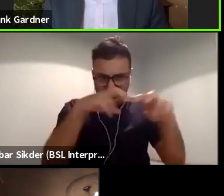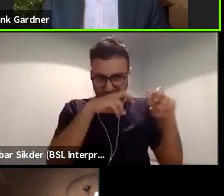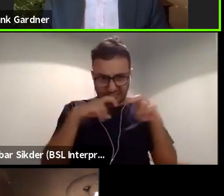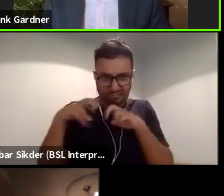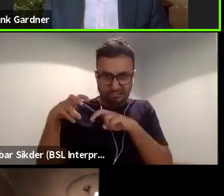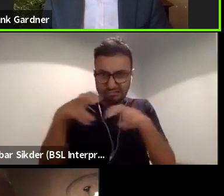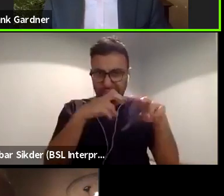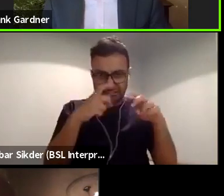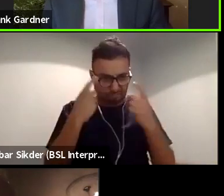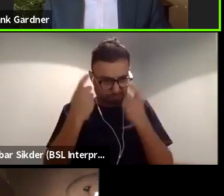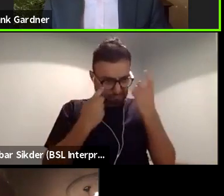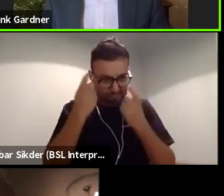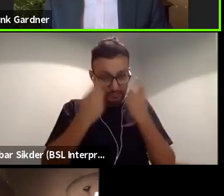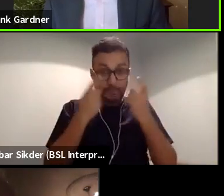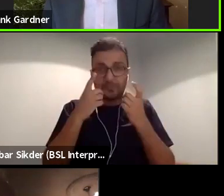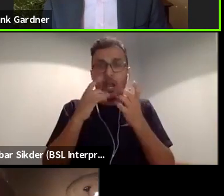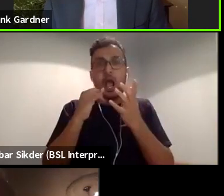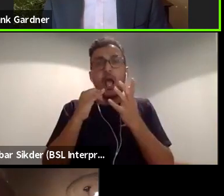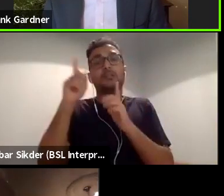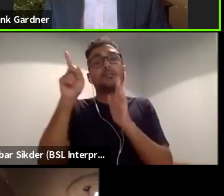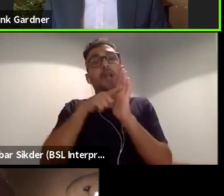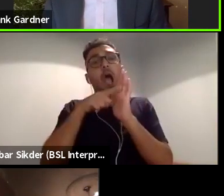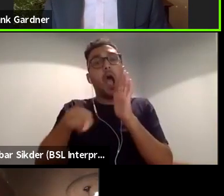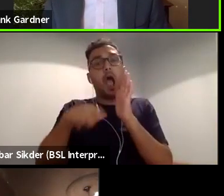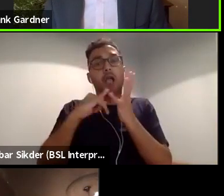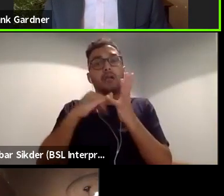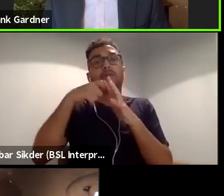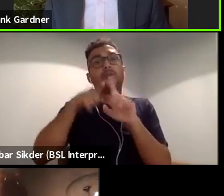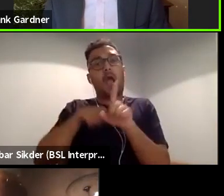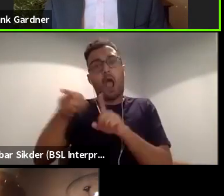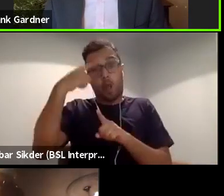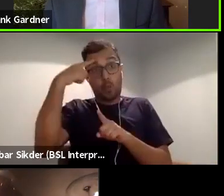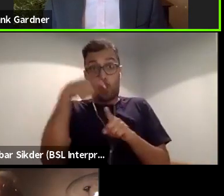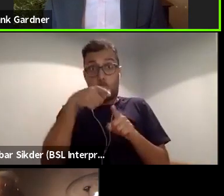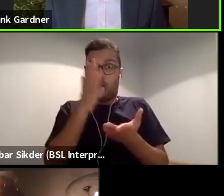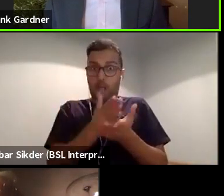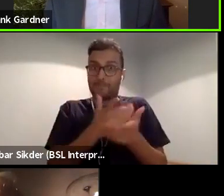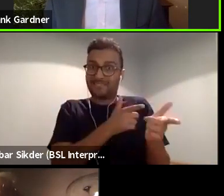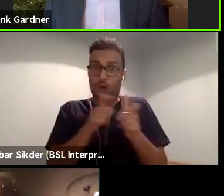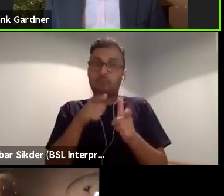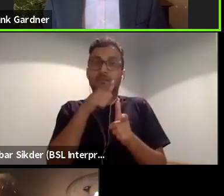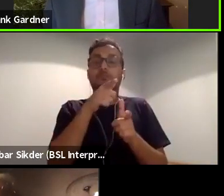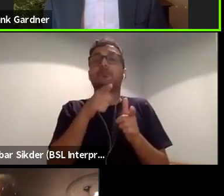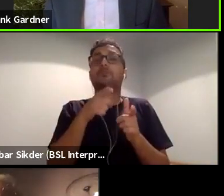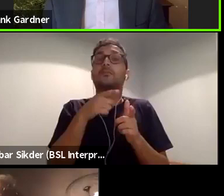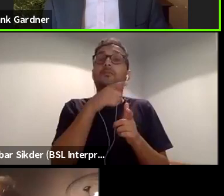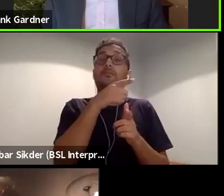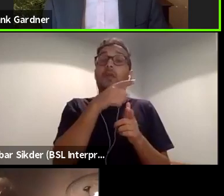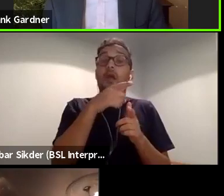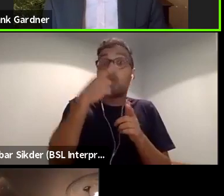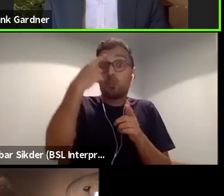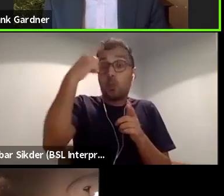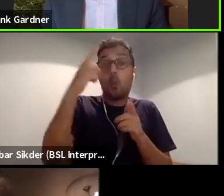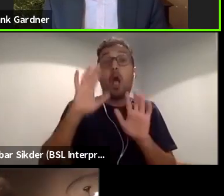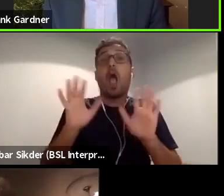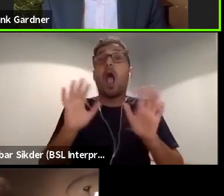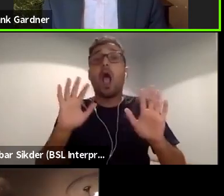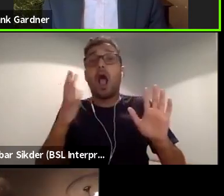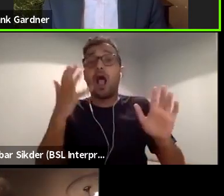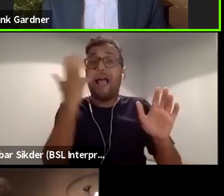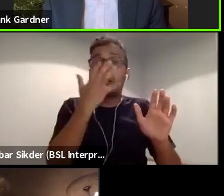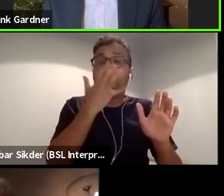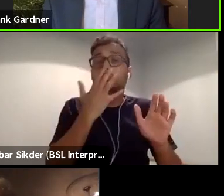said, we think this is a terrorist attack. They thought it was an accident. Actually, it was a Saturday, maybe it was the B team that were on